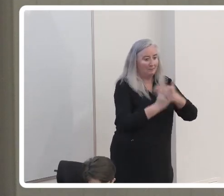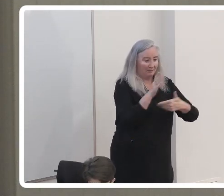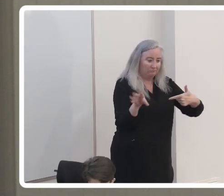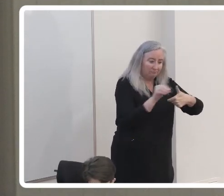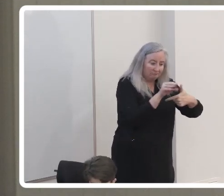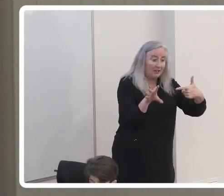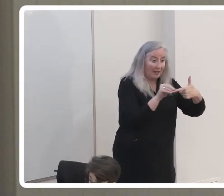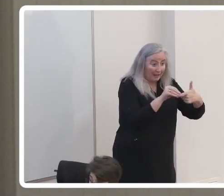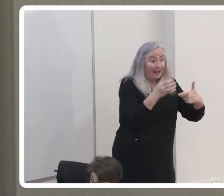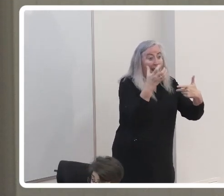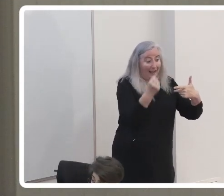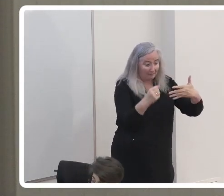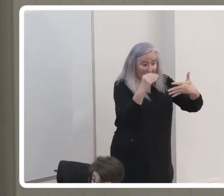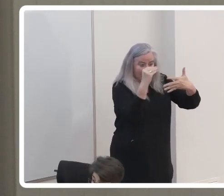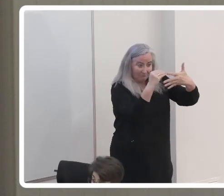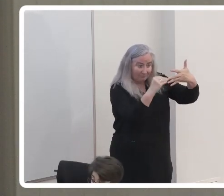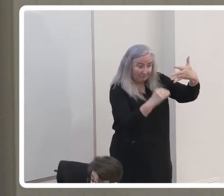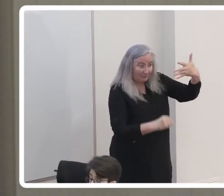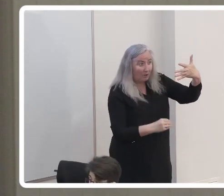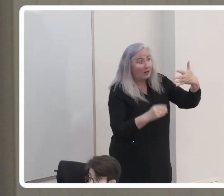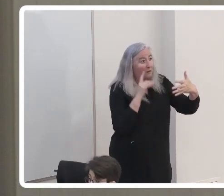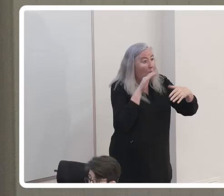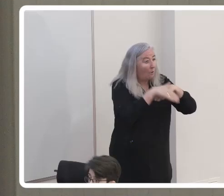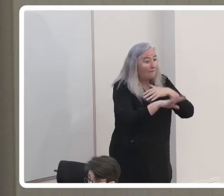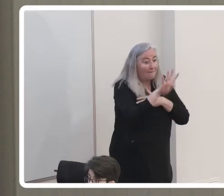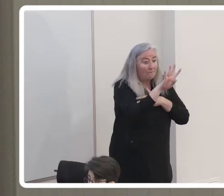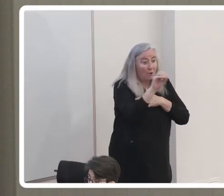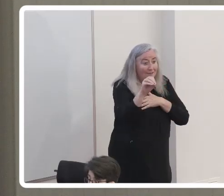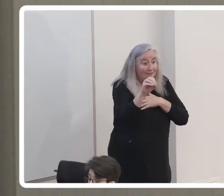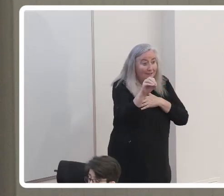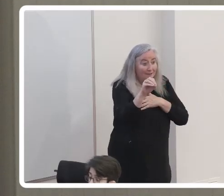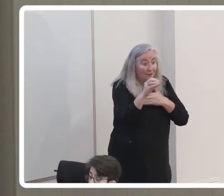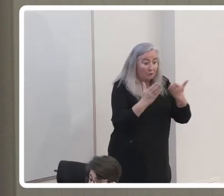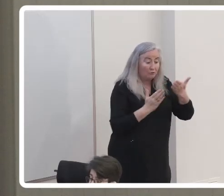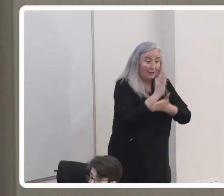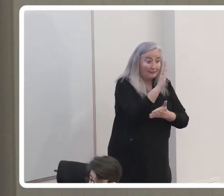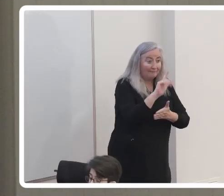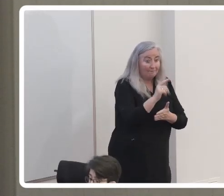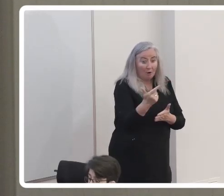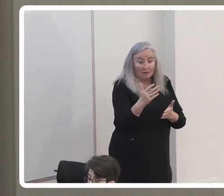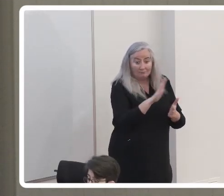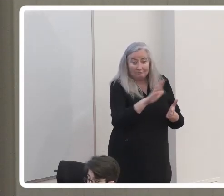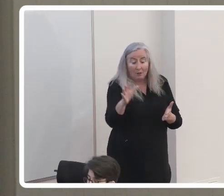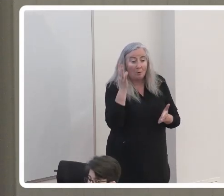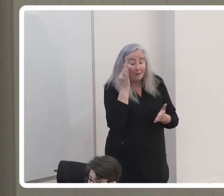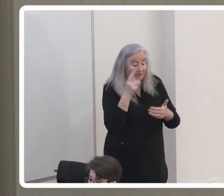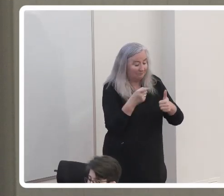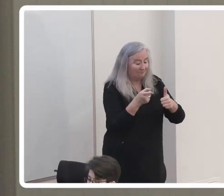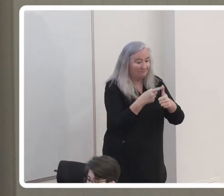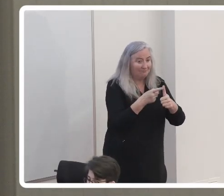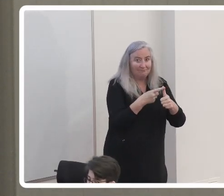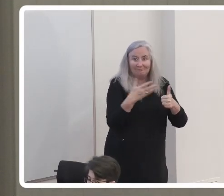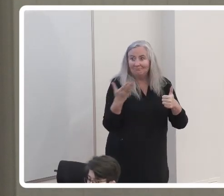number of references, over 40, to the rights of girls and women with disabilities. And they cover critical areas such